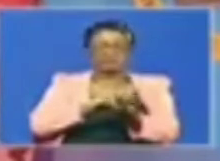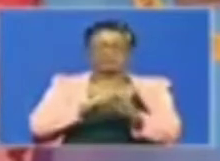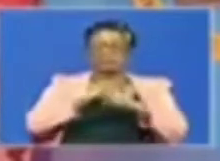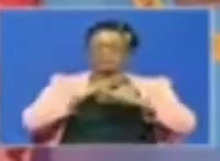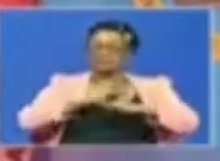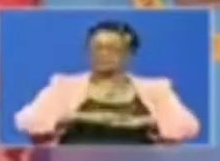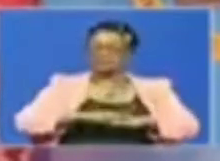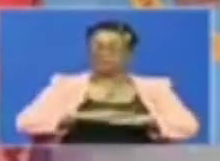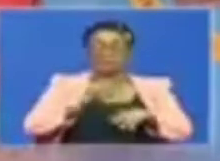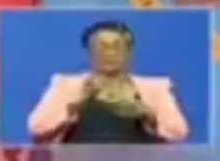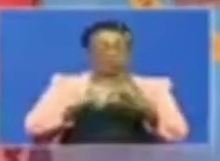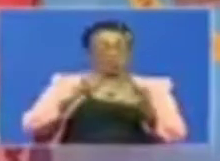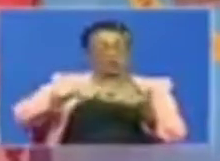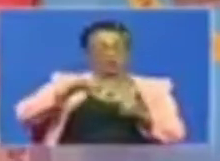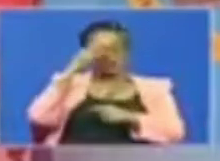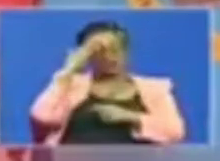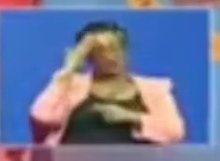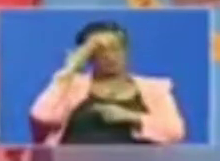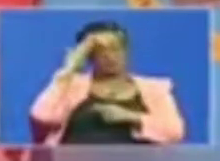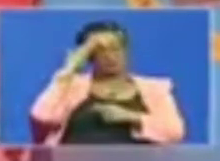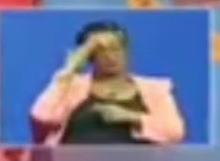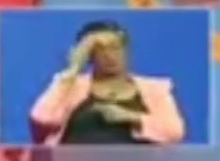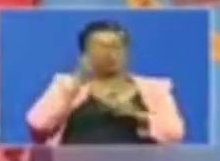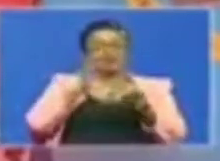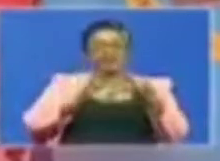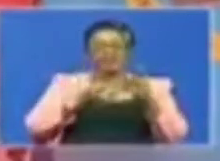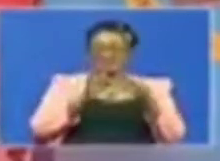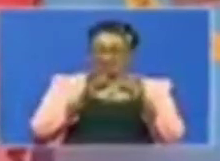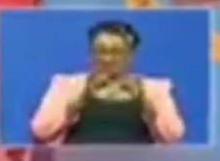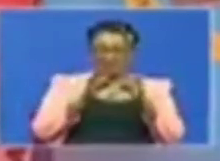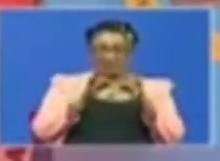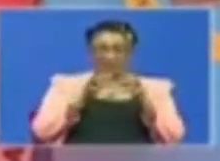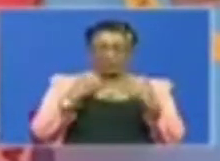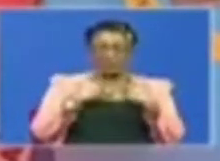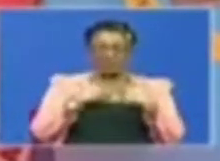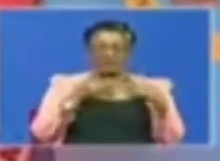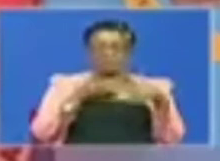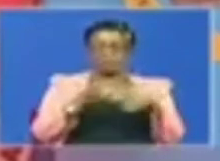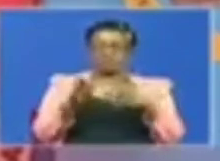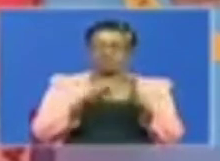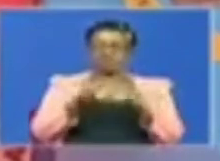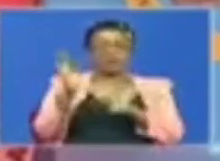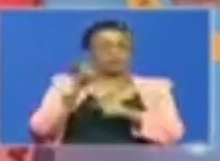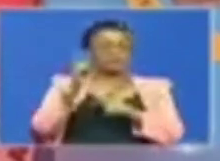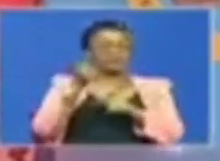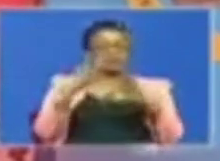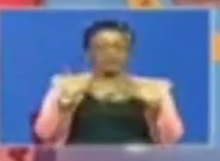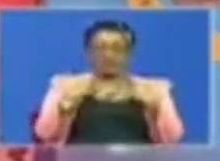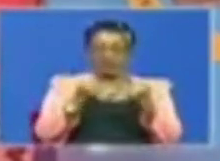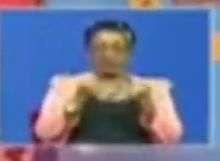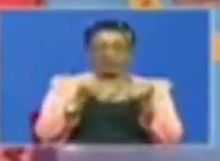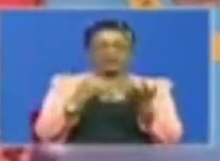What we know is that if we take the measures that the Ministry of Health